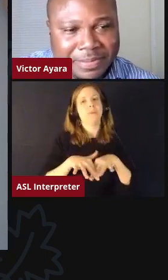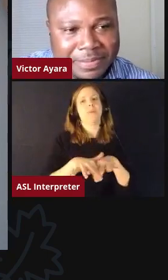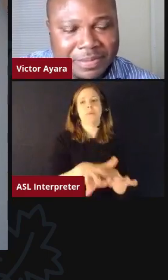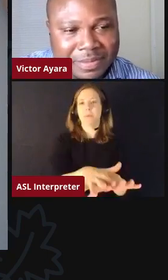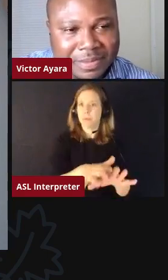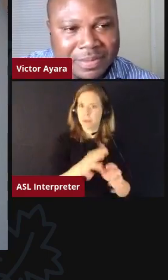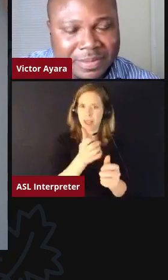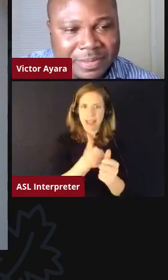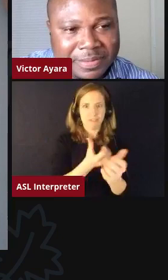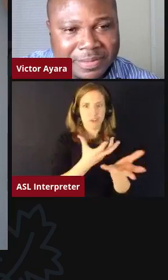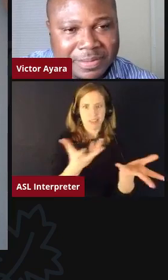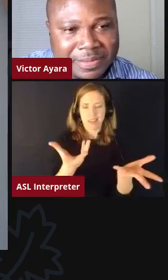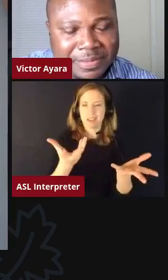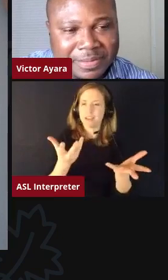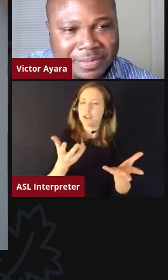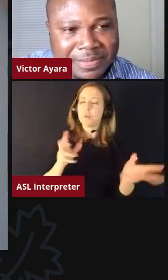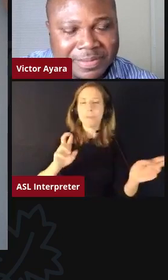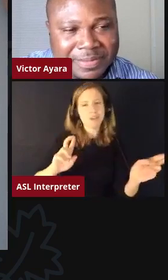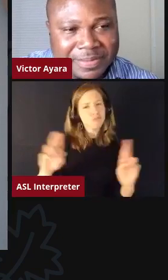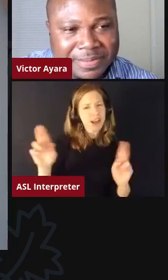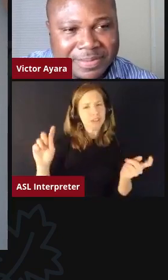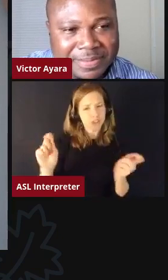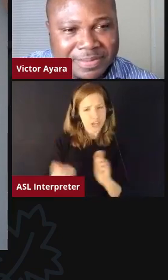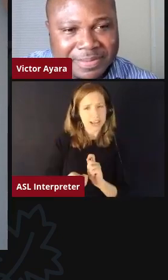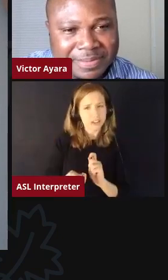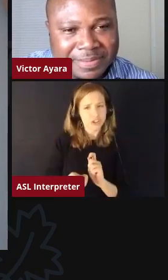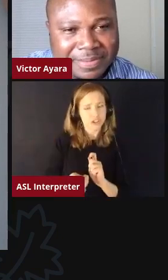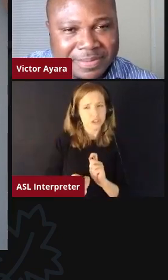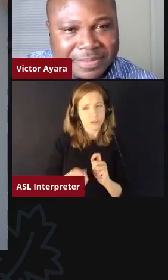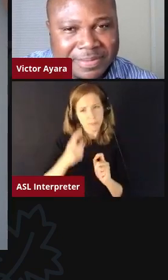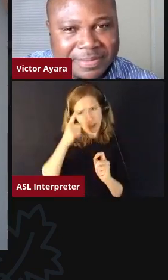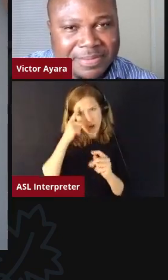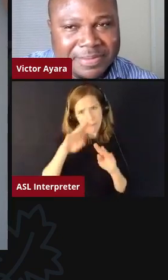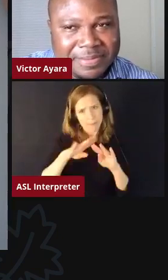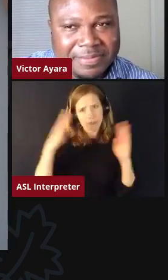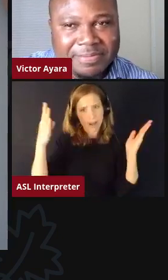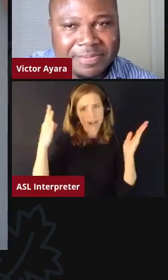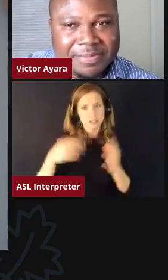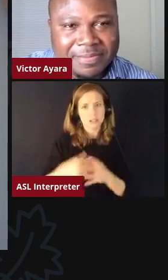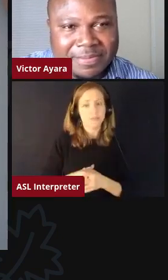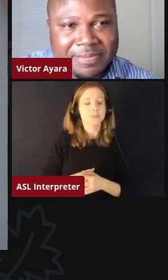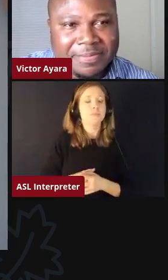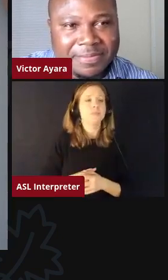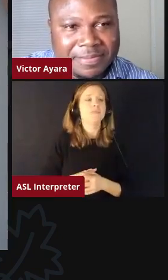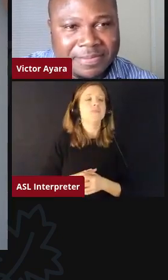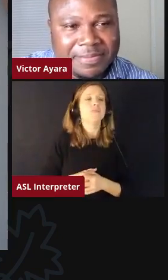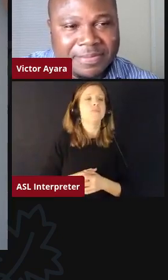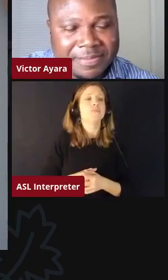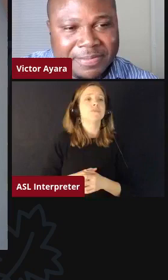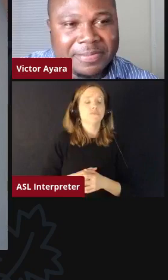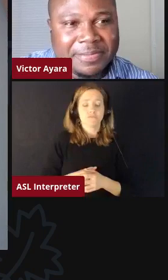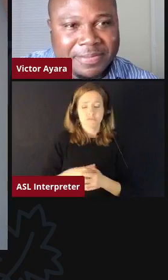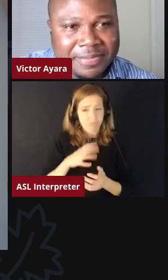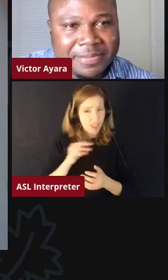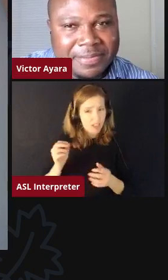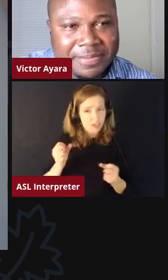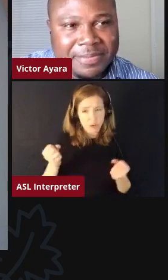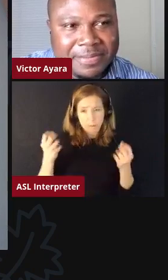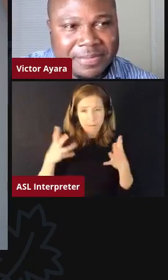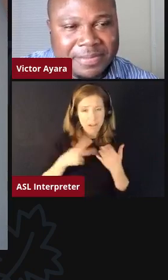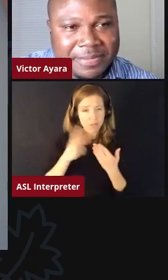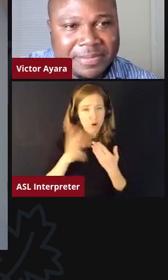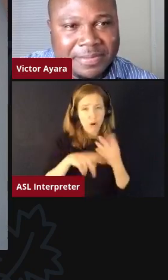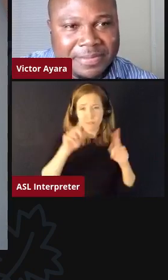change. But there are definitely programs throughout the whole U.S. that do stuff on health disparities, and